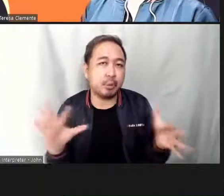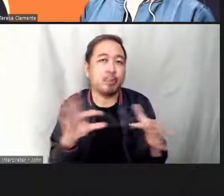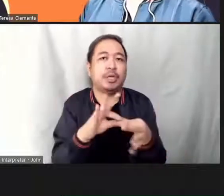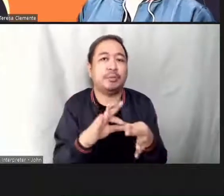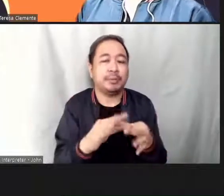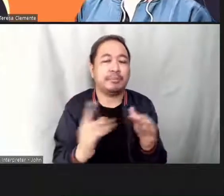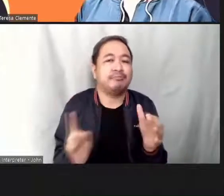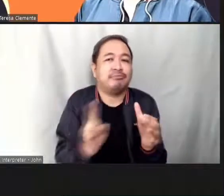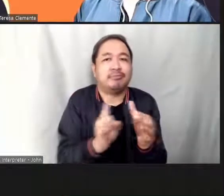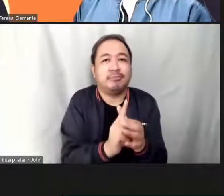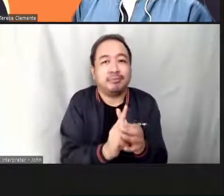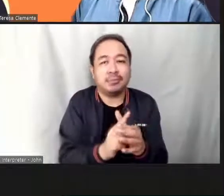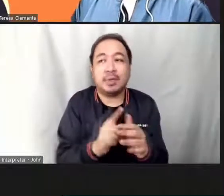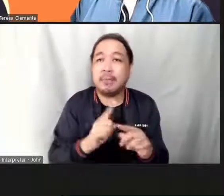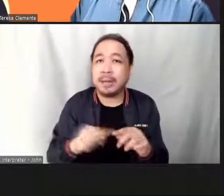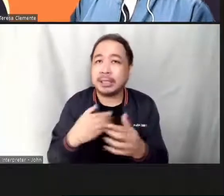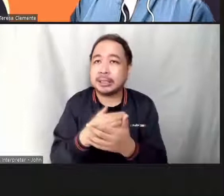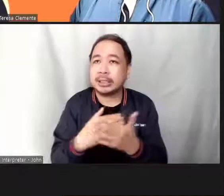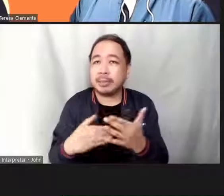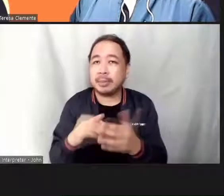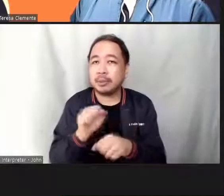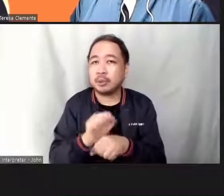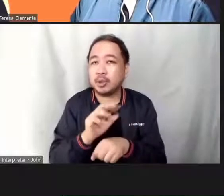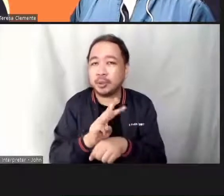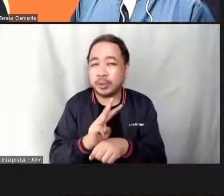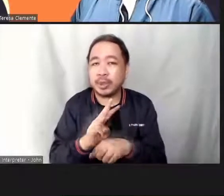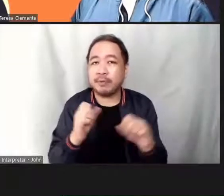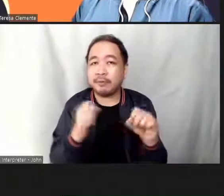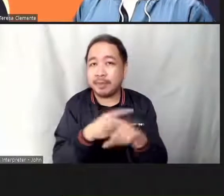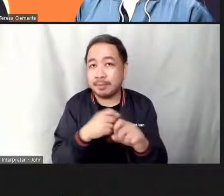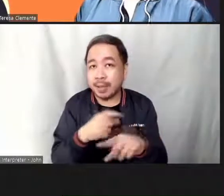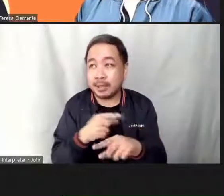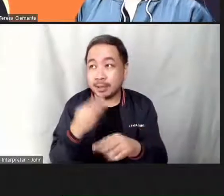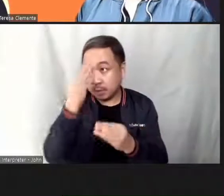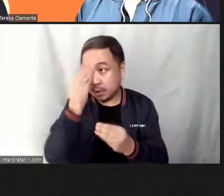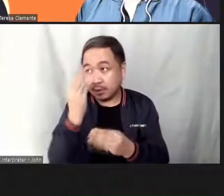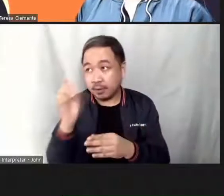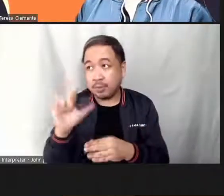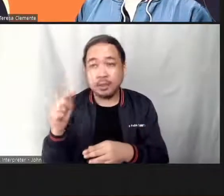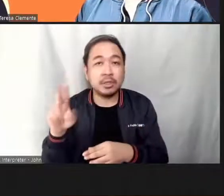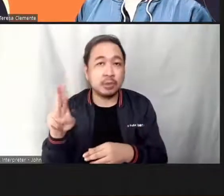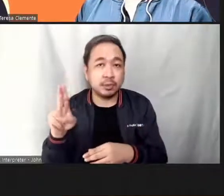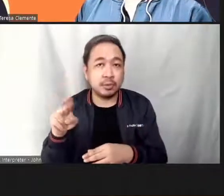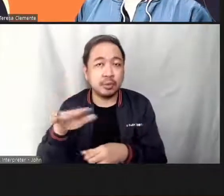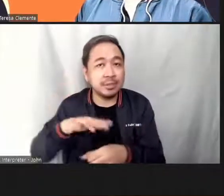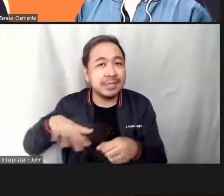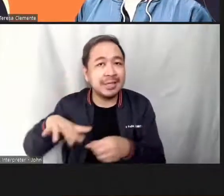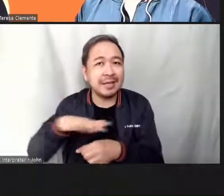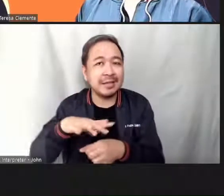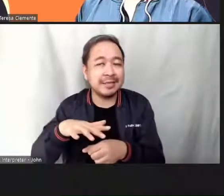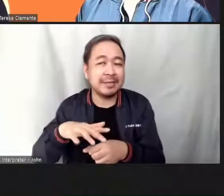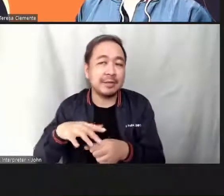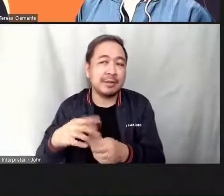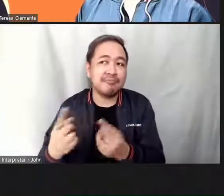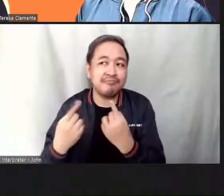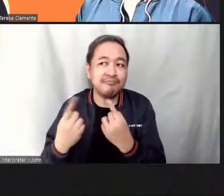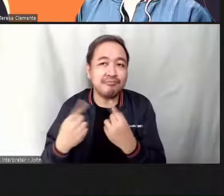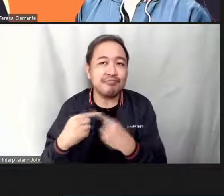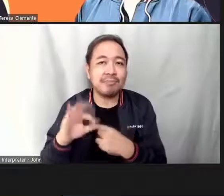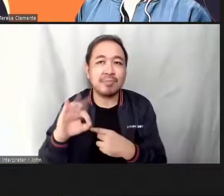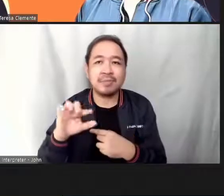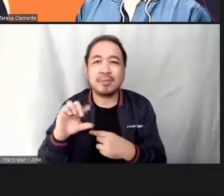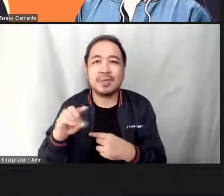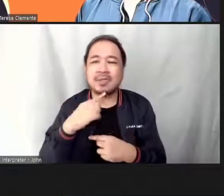feedback ng mga social workers sa LGUs according to our participants in the FGD, masyadong